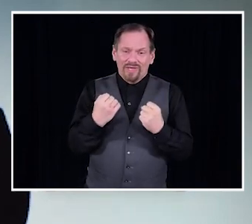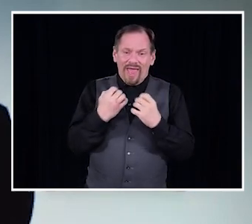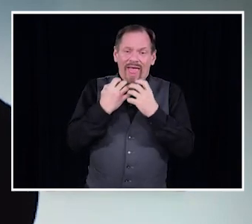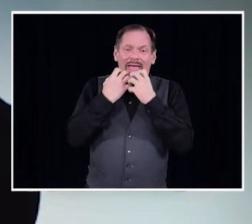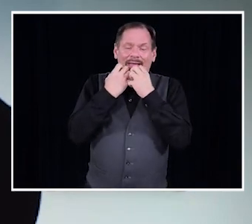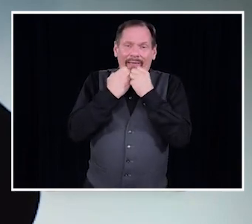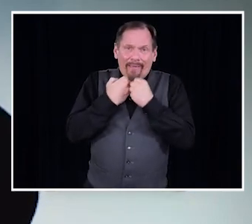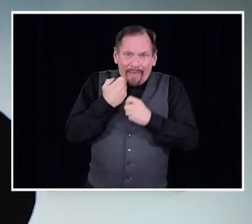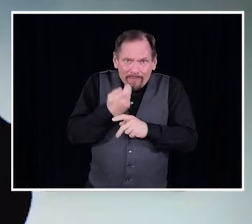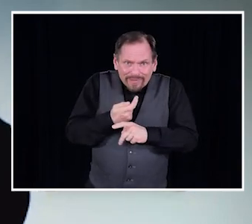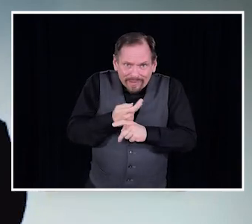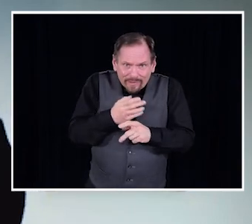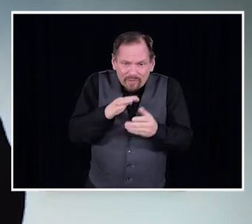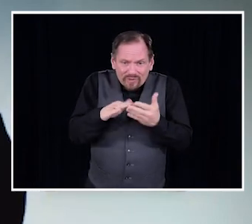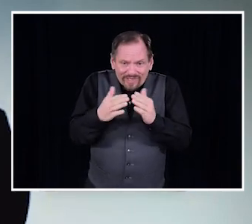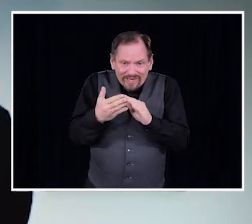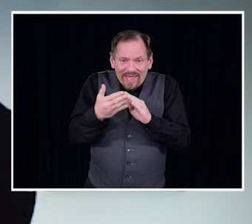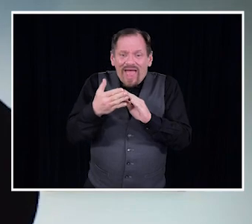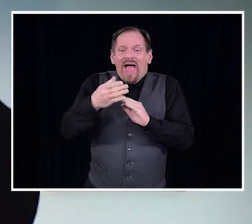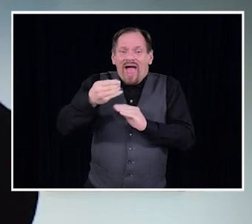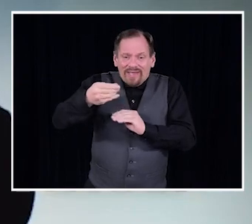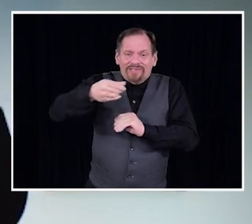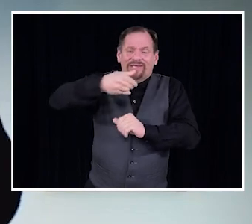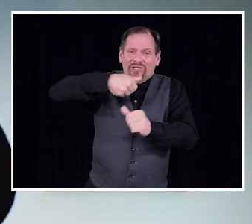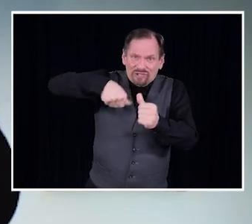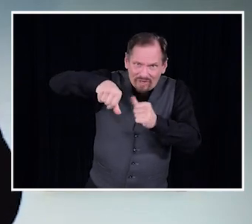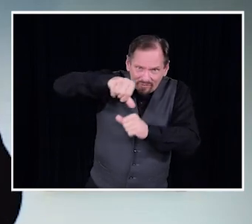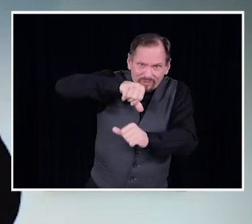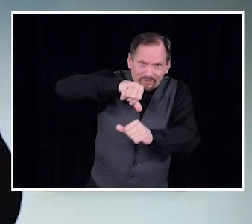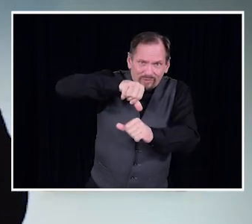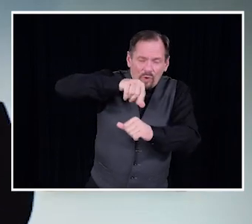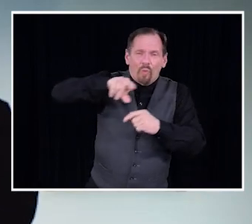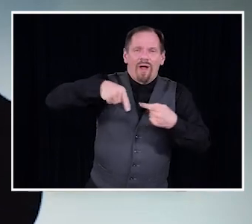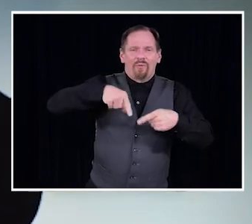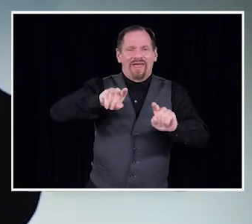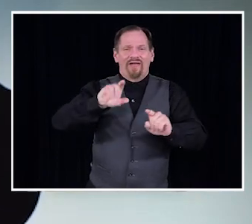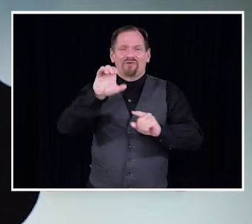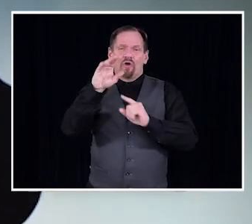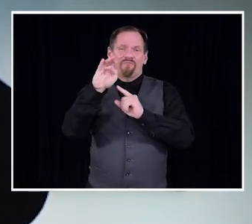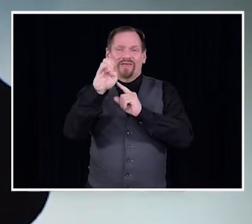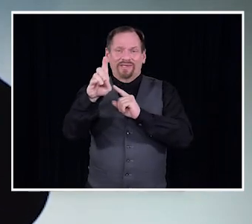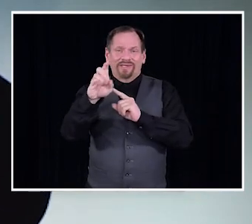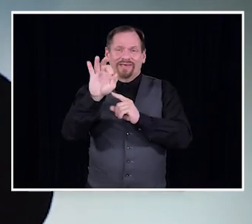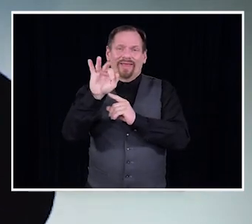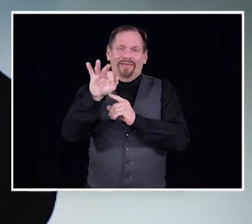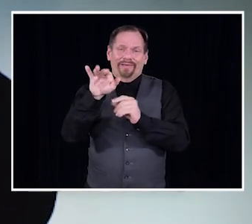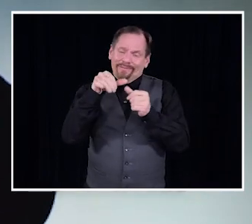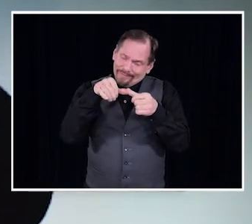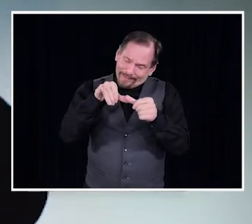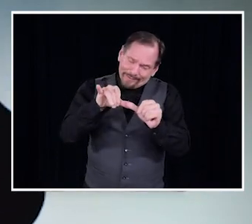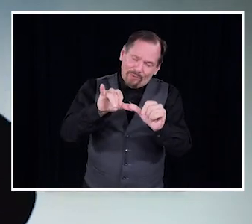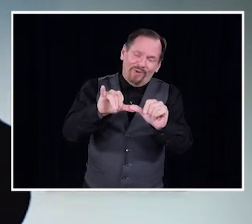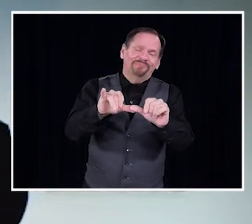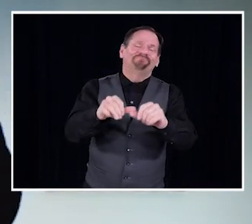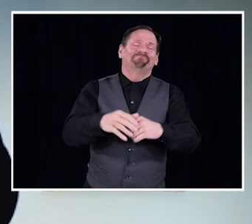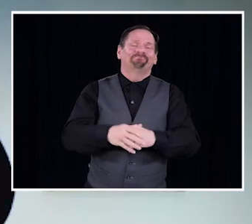caring towards your communities and towards one another, particularly as we fight the COVID-19 pandemic.